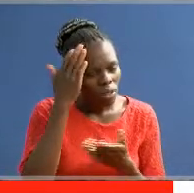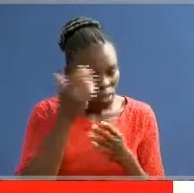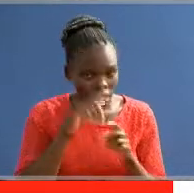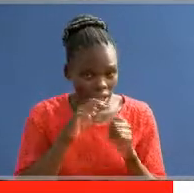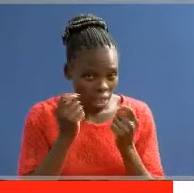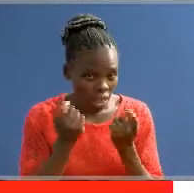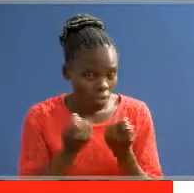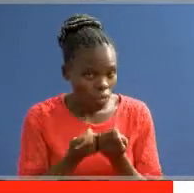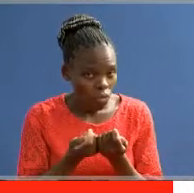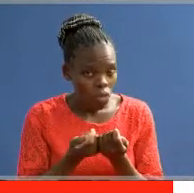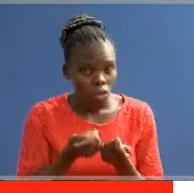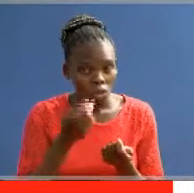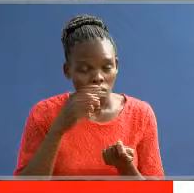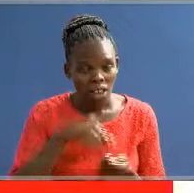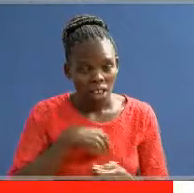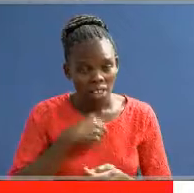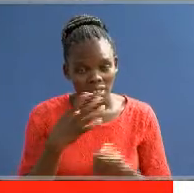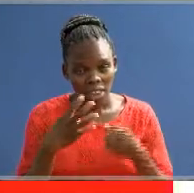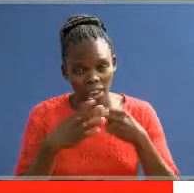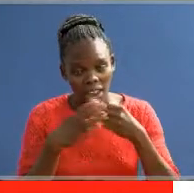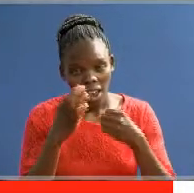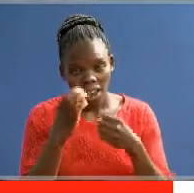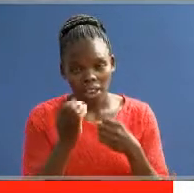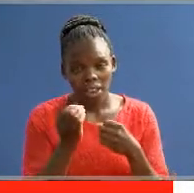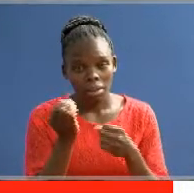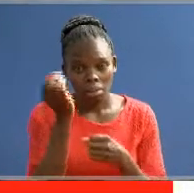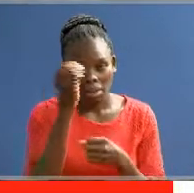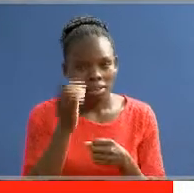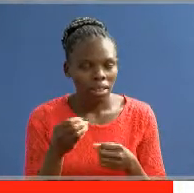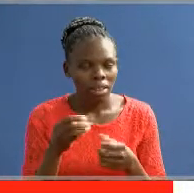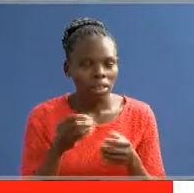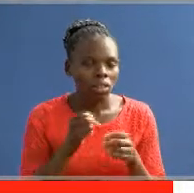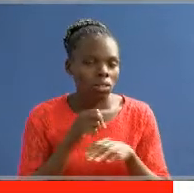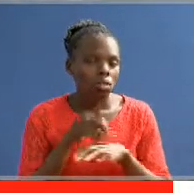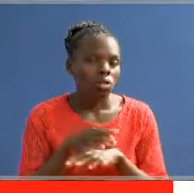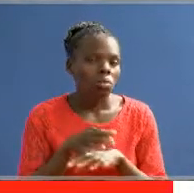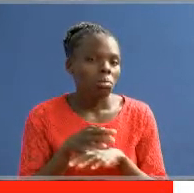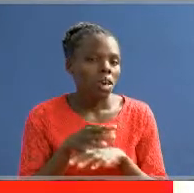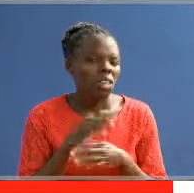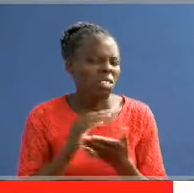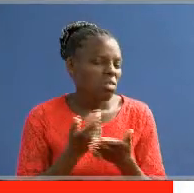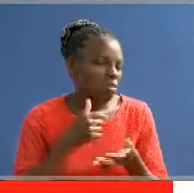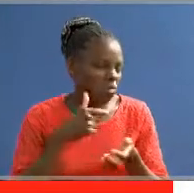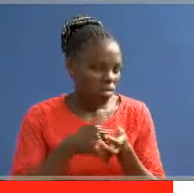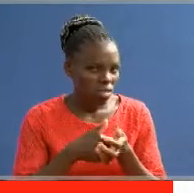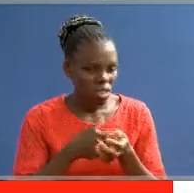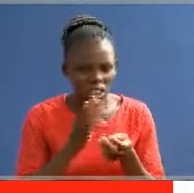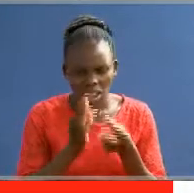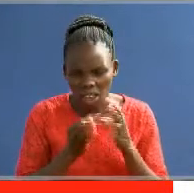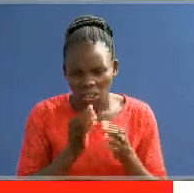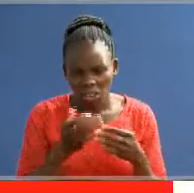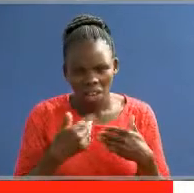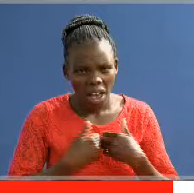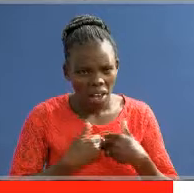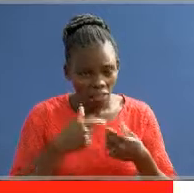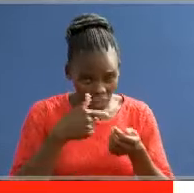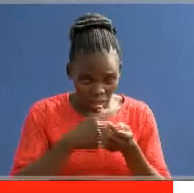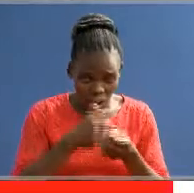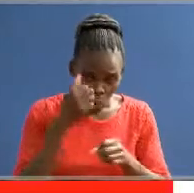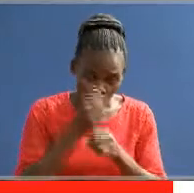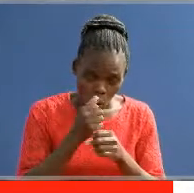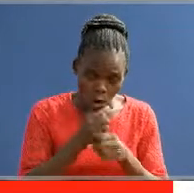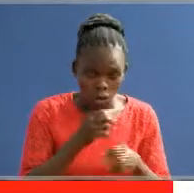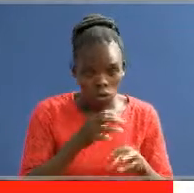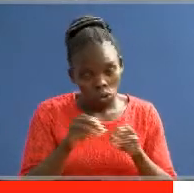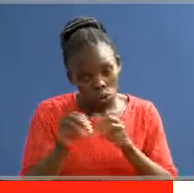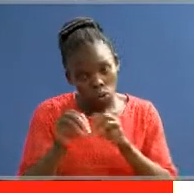cancer is 90% of it is caused by a certain vaccine, then it would mean that if you have a vaccination that works to